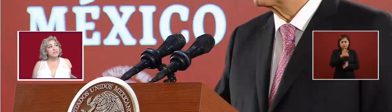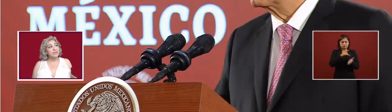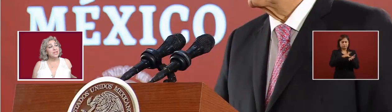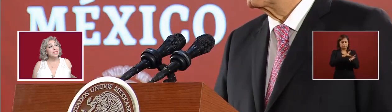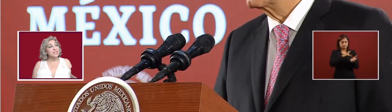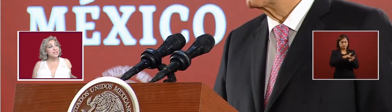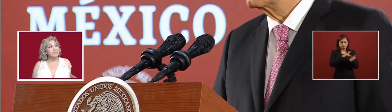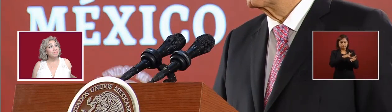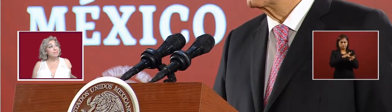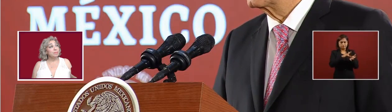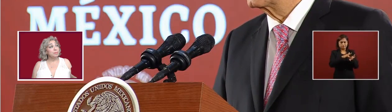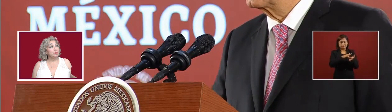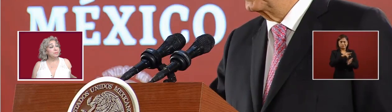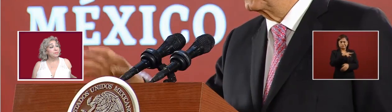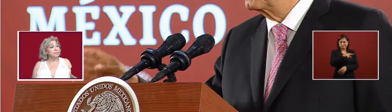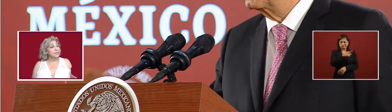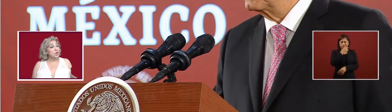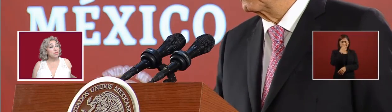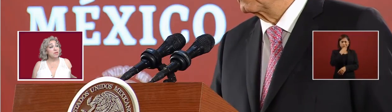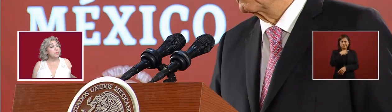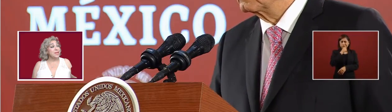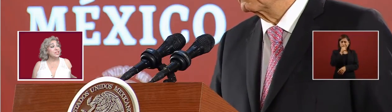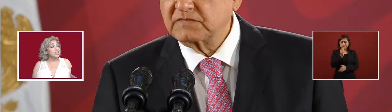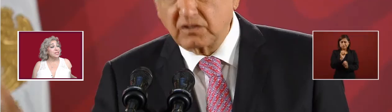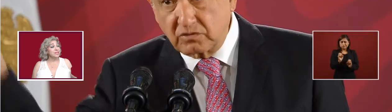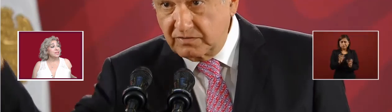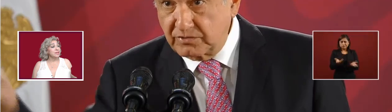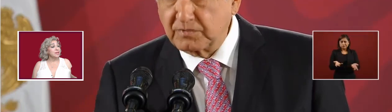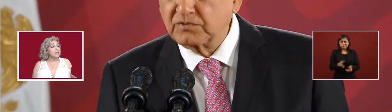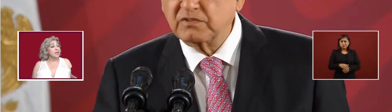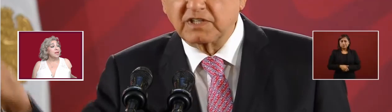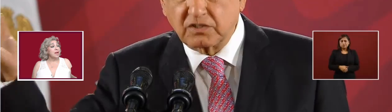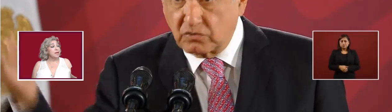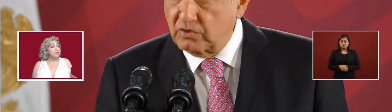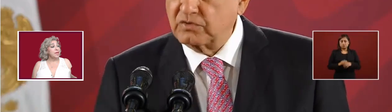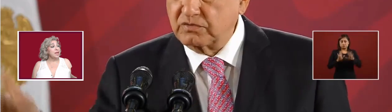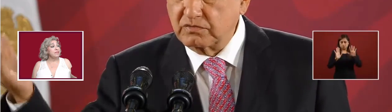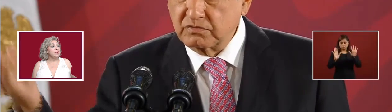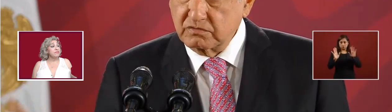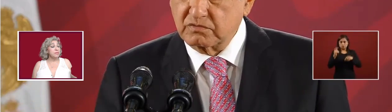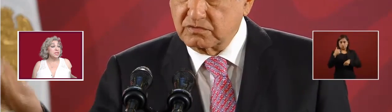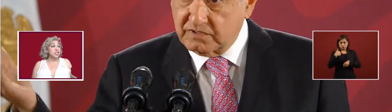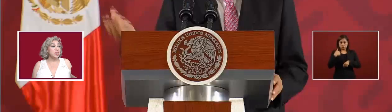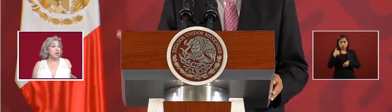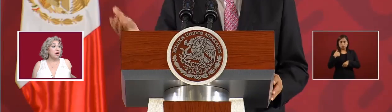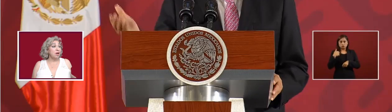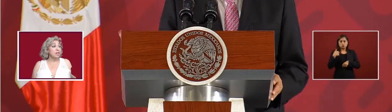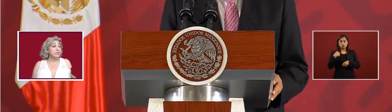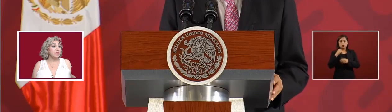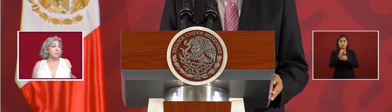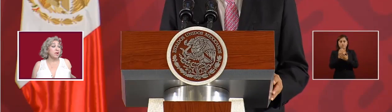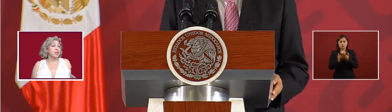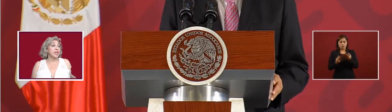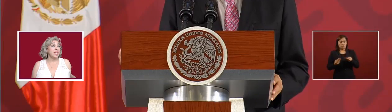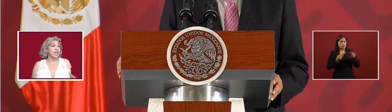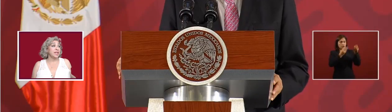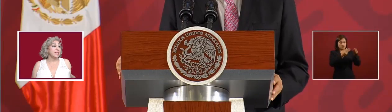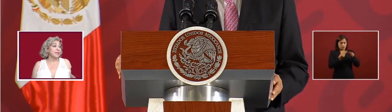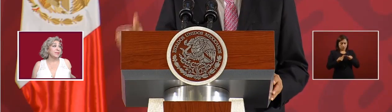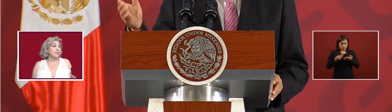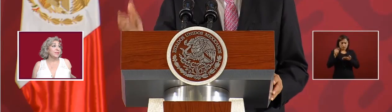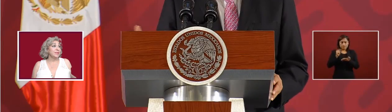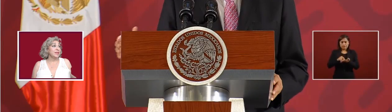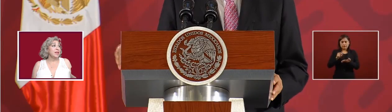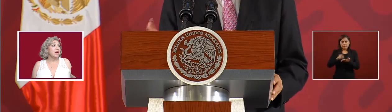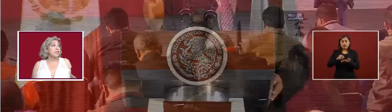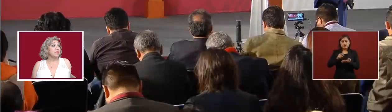funds or their pensions. I have the information that all of them are getting it.